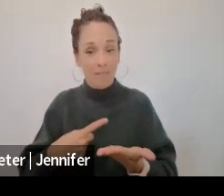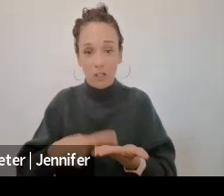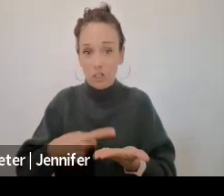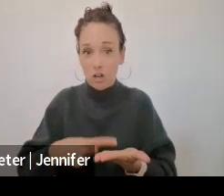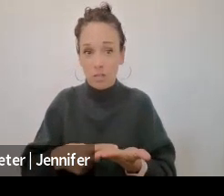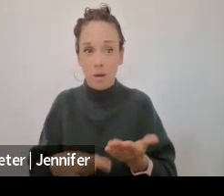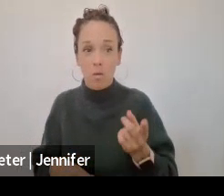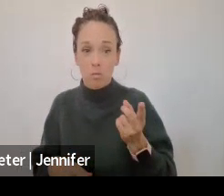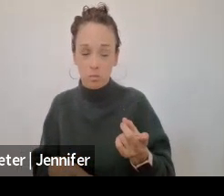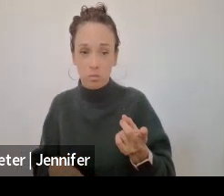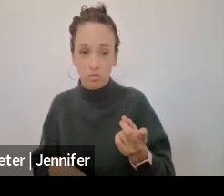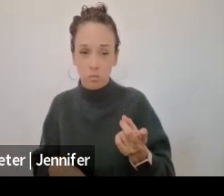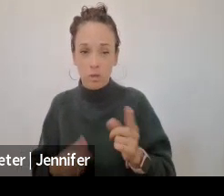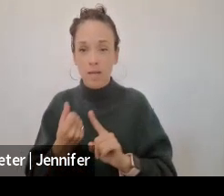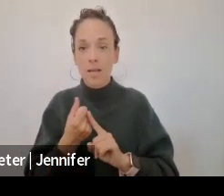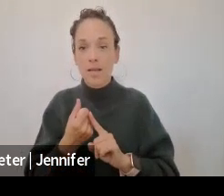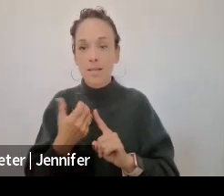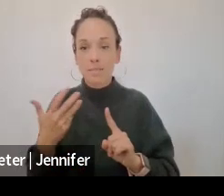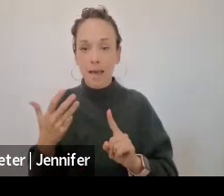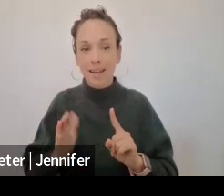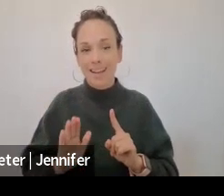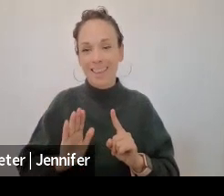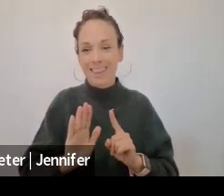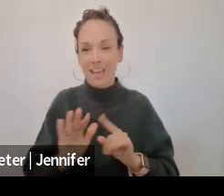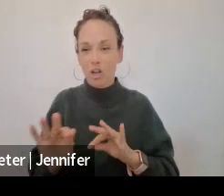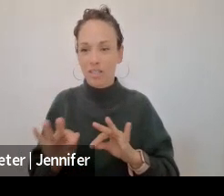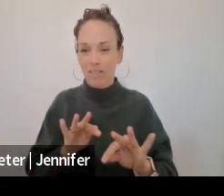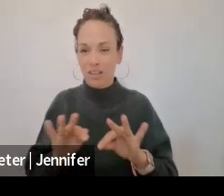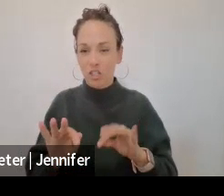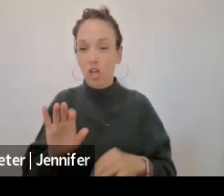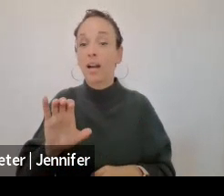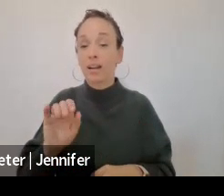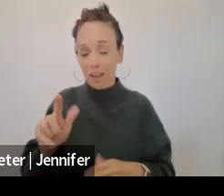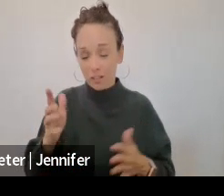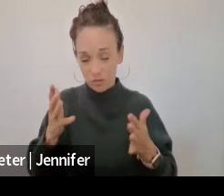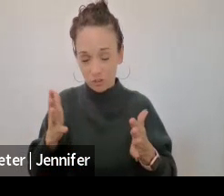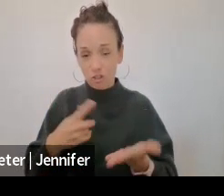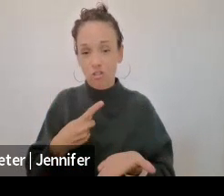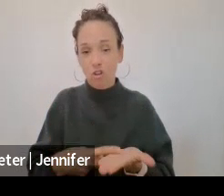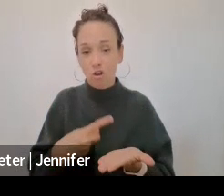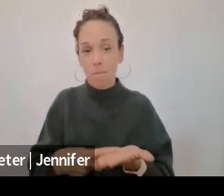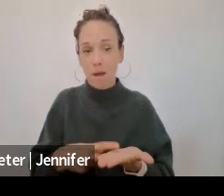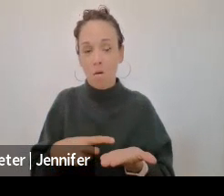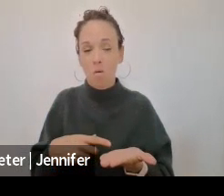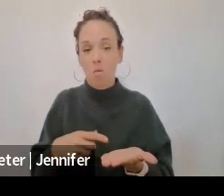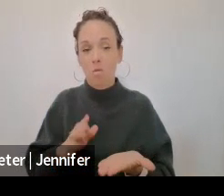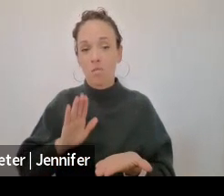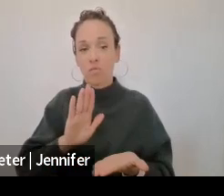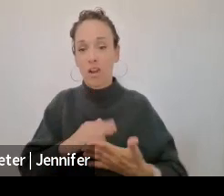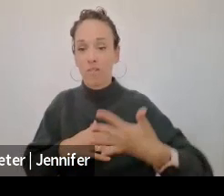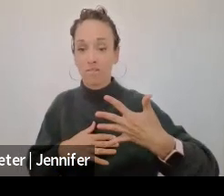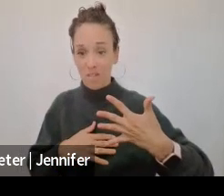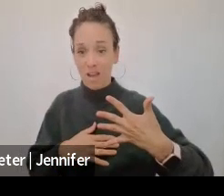in expanding their definition, CASEL did talk about their 5